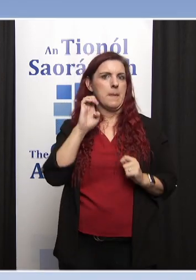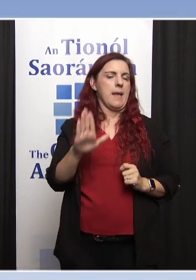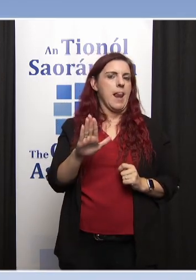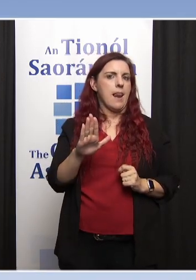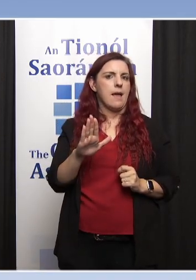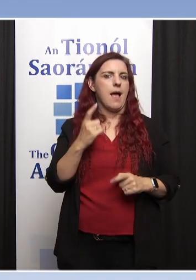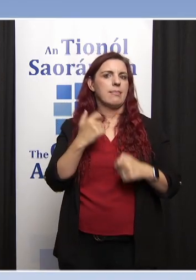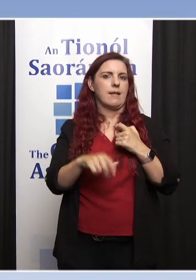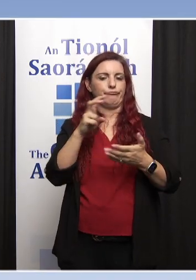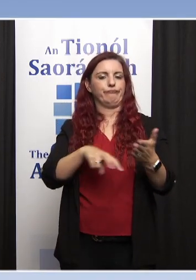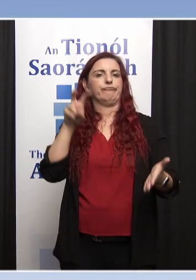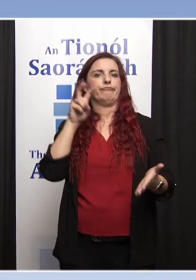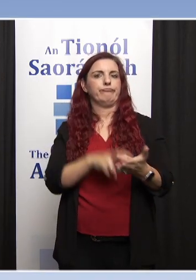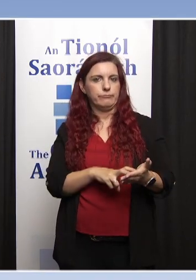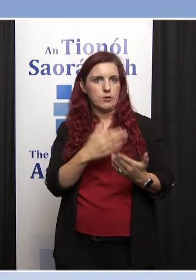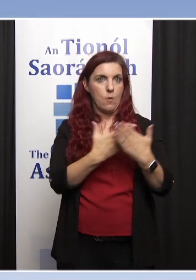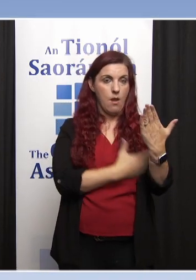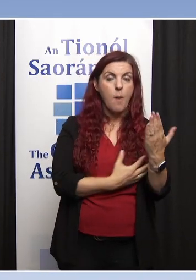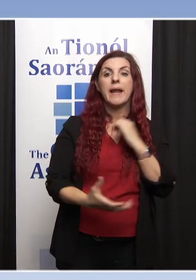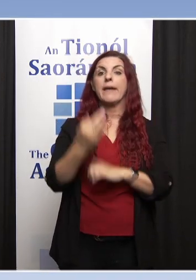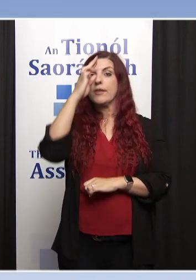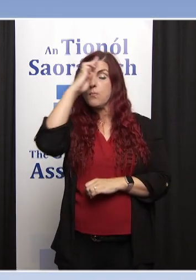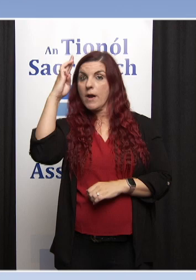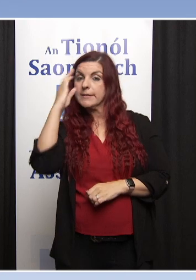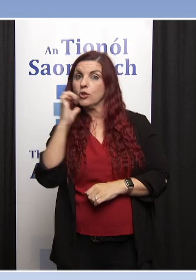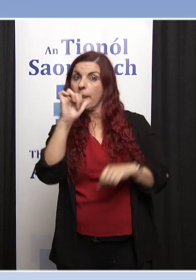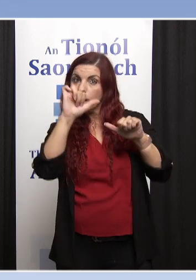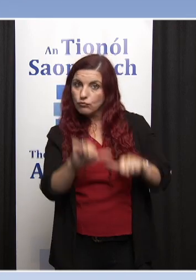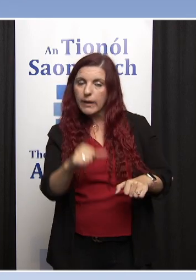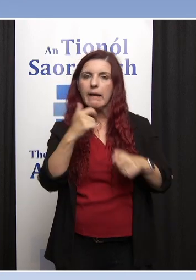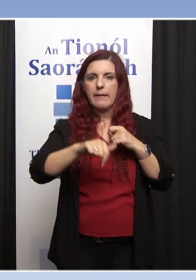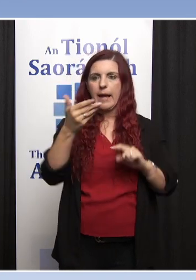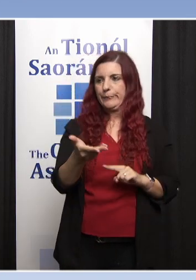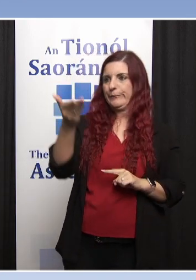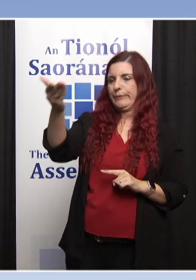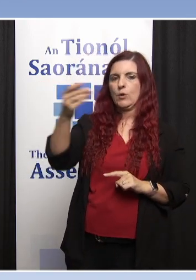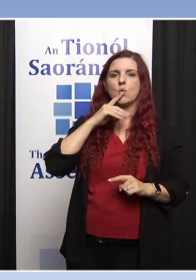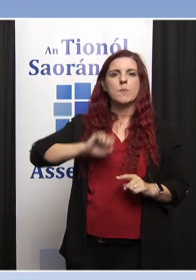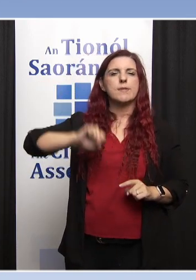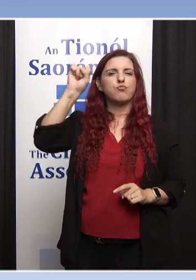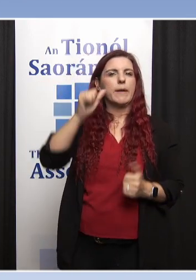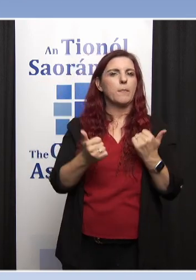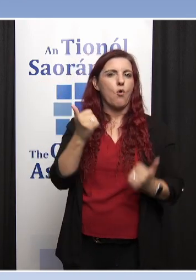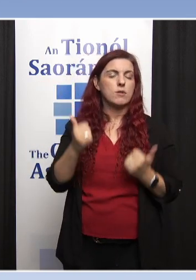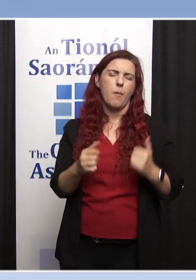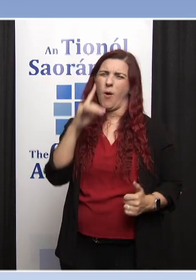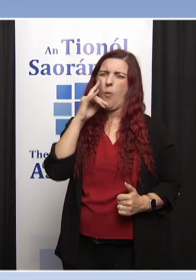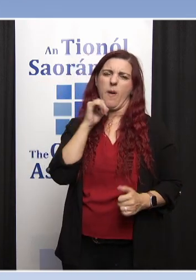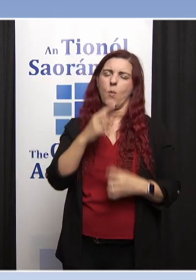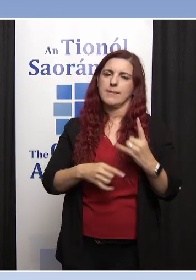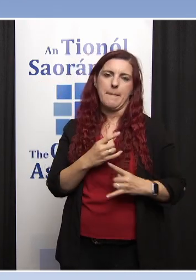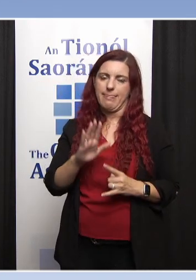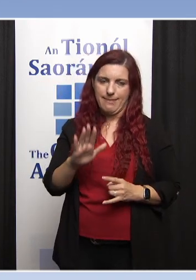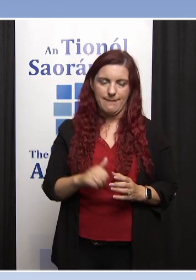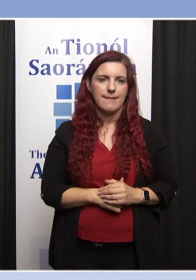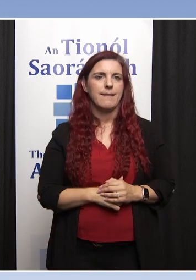signed into law. Or if they don't agree with it, they can refer it to the Supreme Court. We hope that doesn't happen.